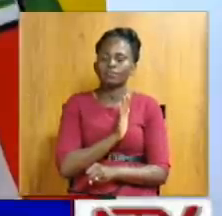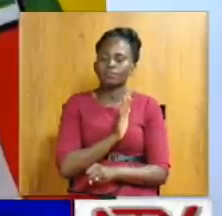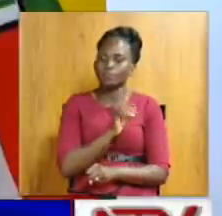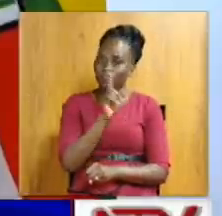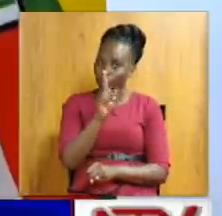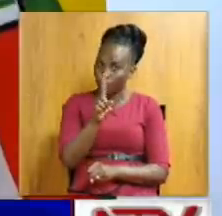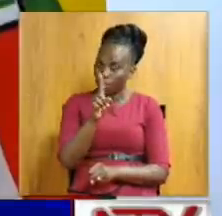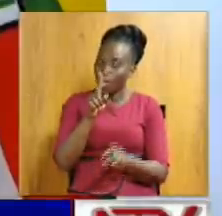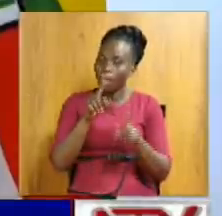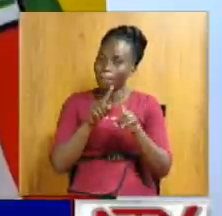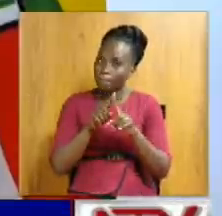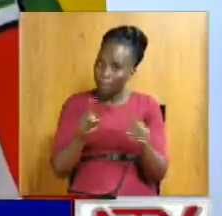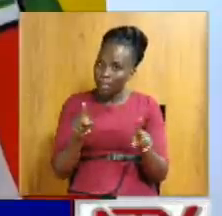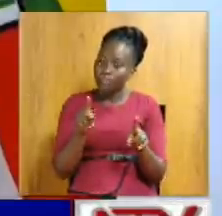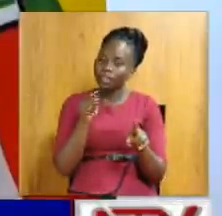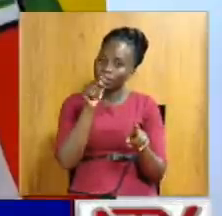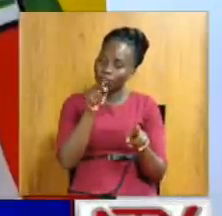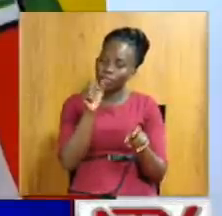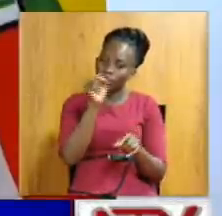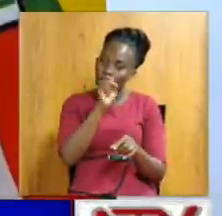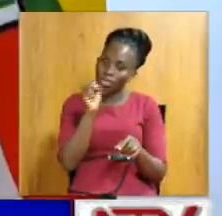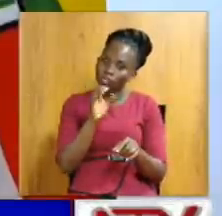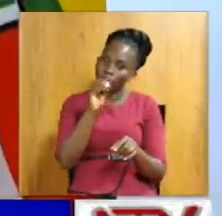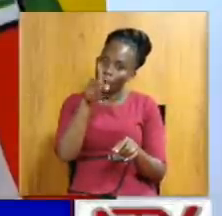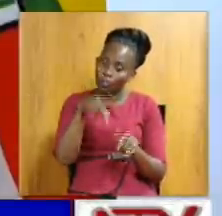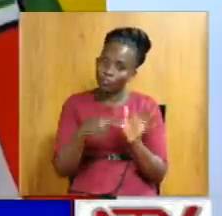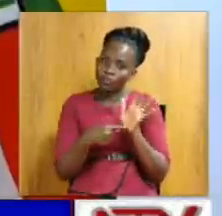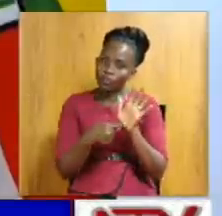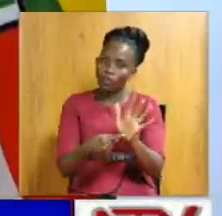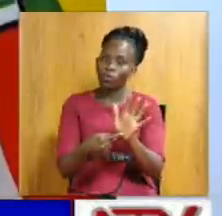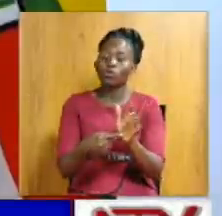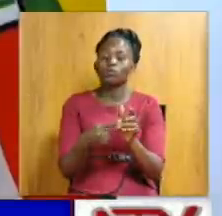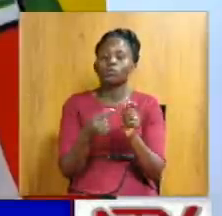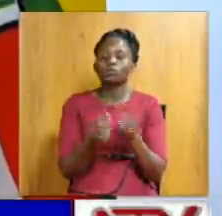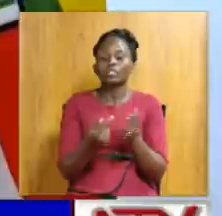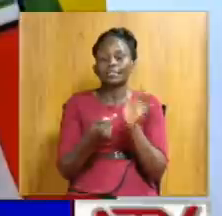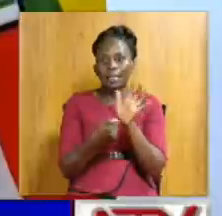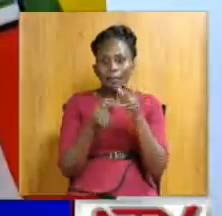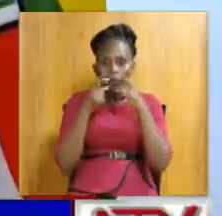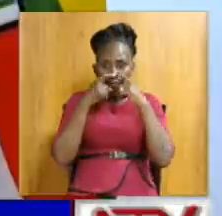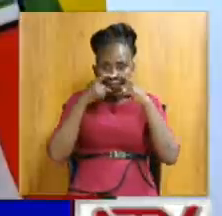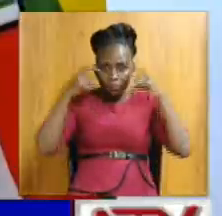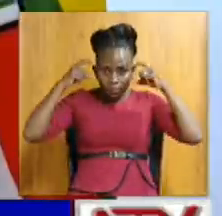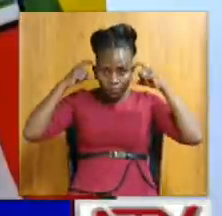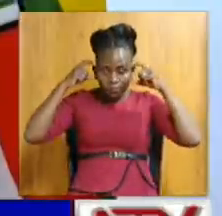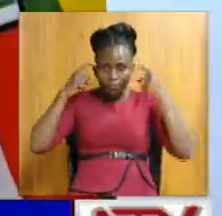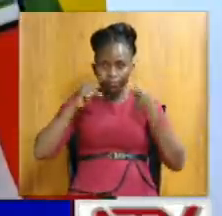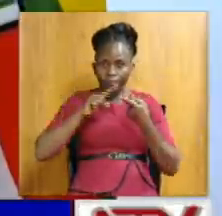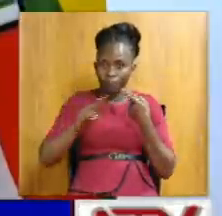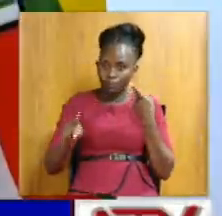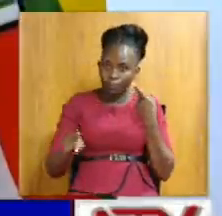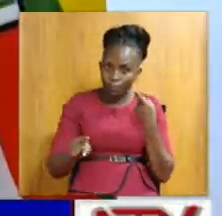with the necessary SOPs, such as the wearing of masks,